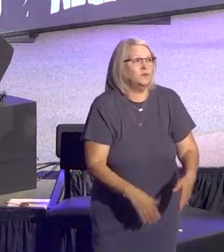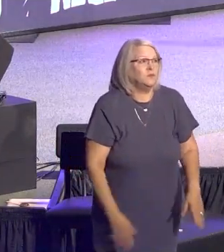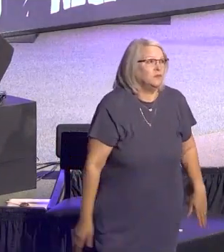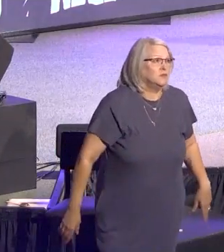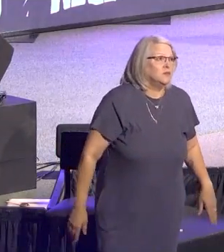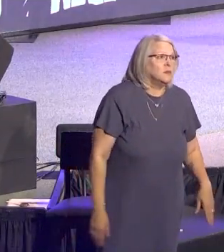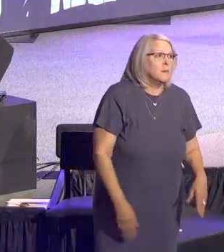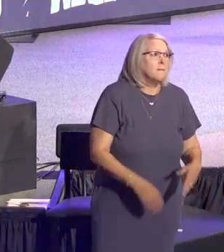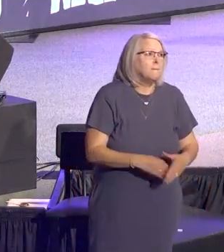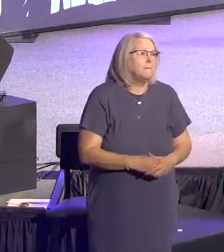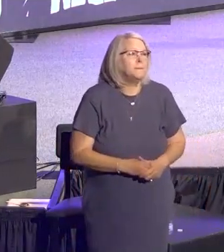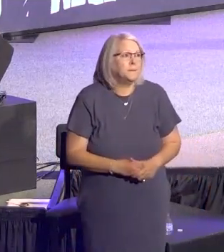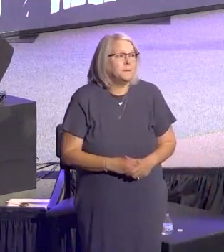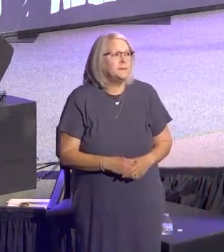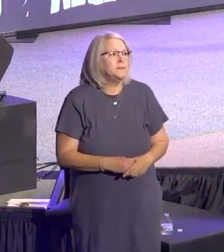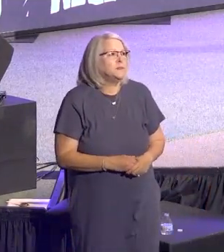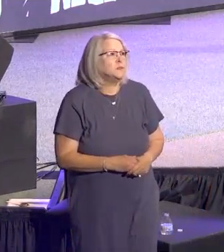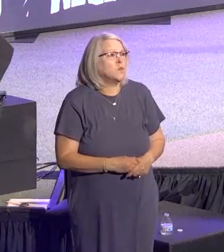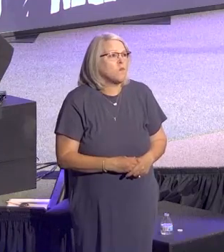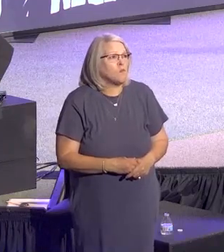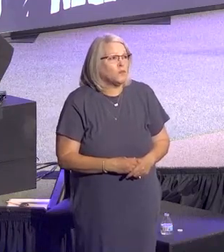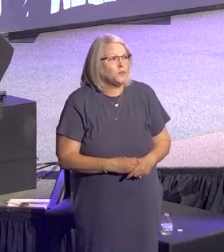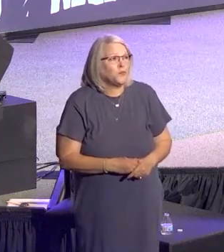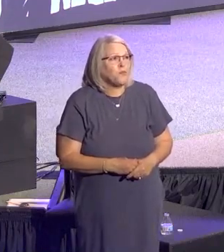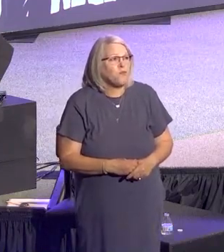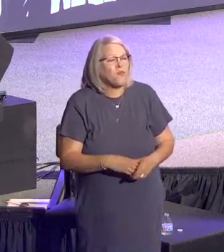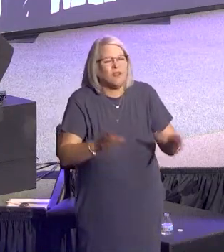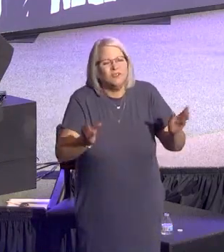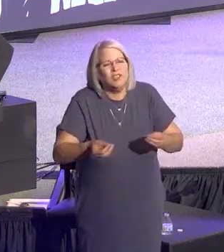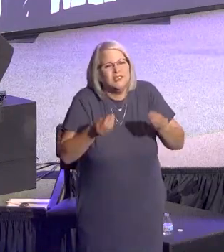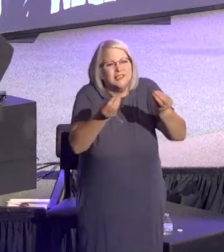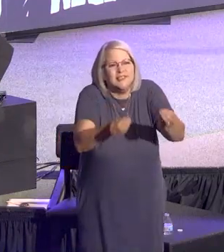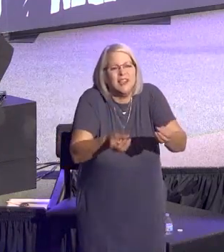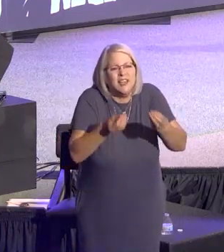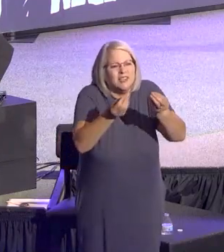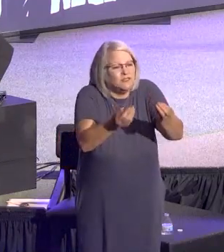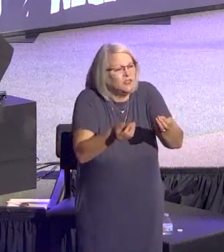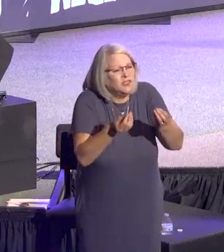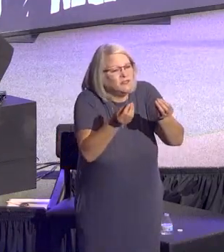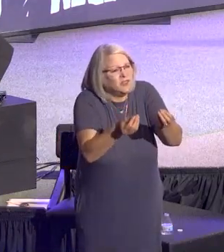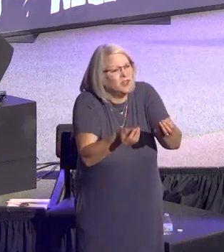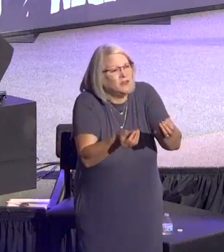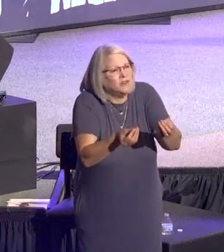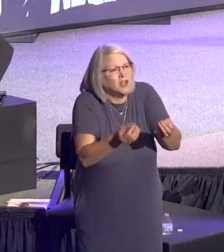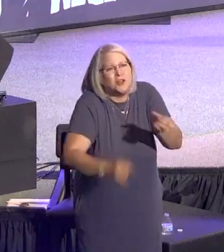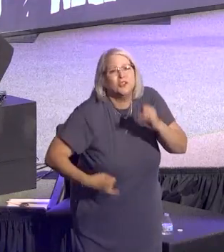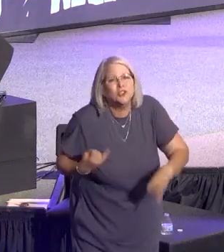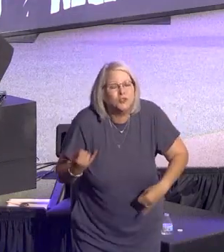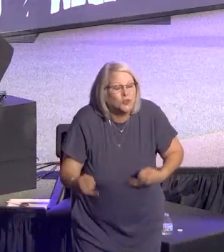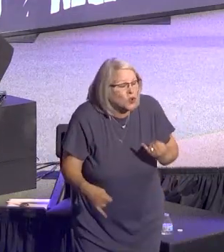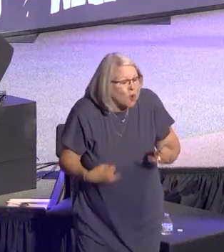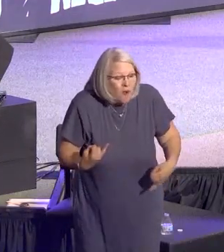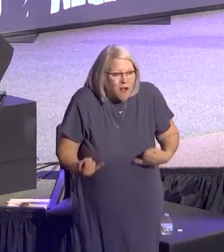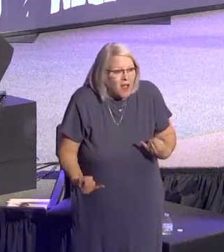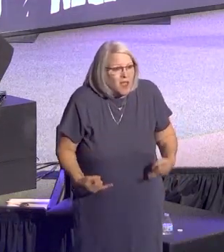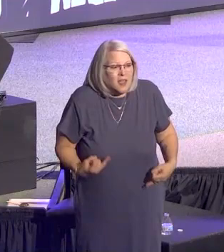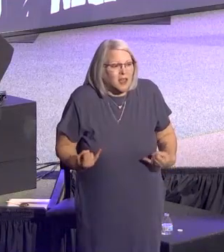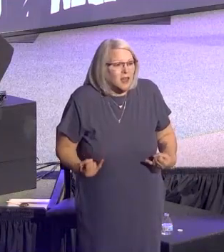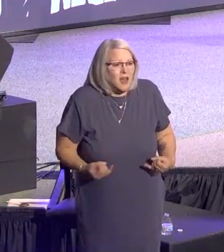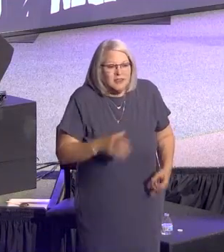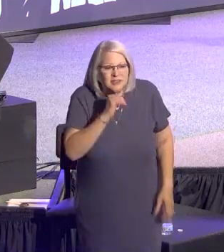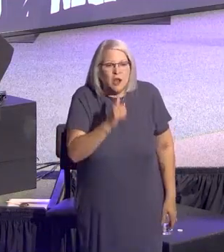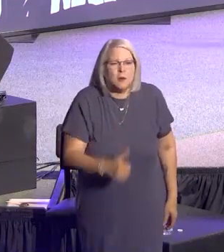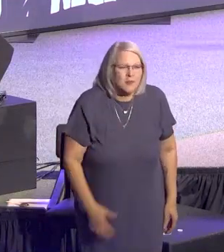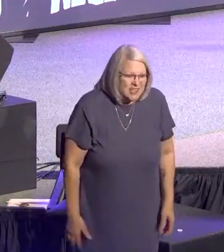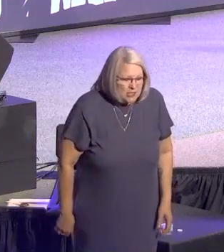hilarious. Like when I just struck with the idea of giving something to someone, there's joy. It's not like I'm gonna grit my